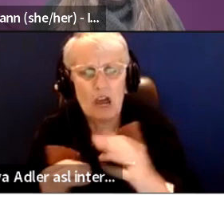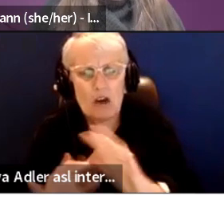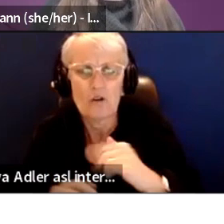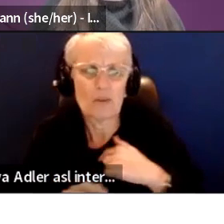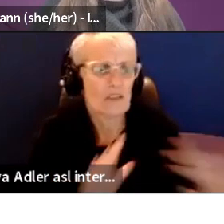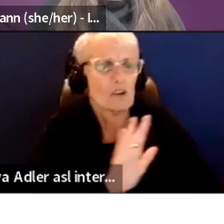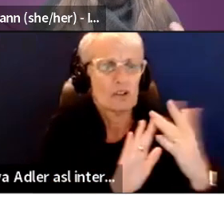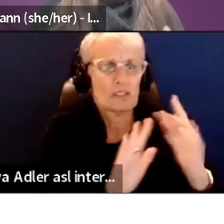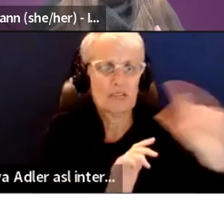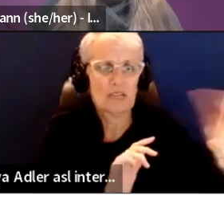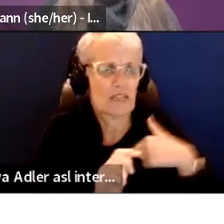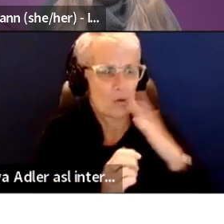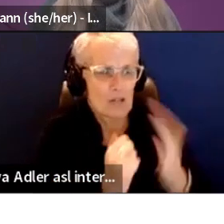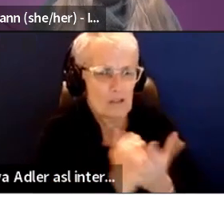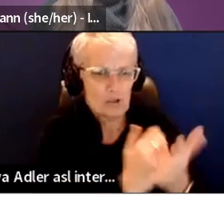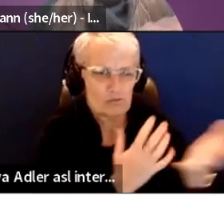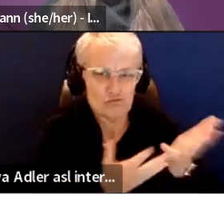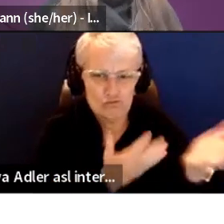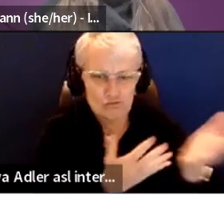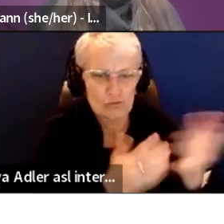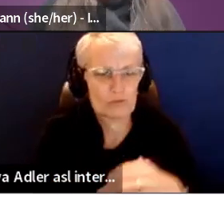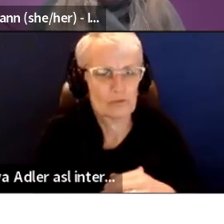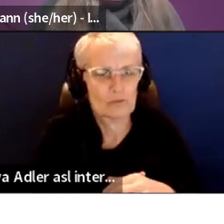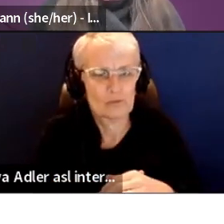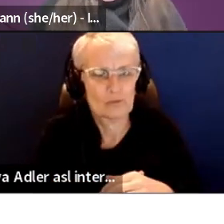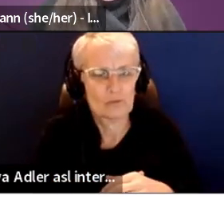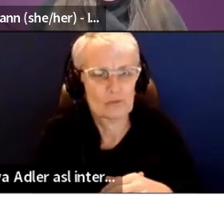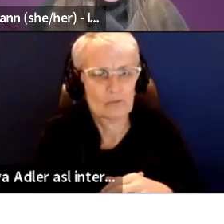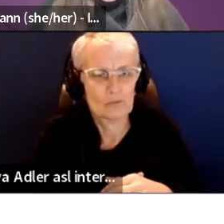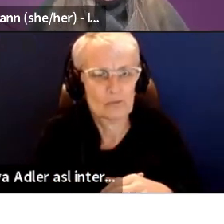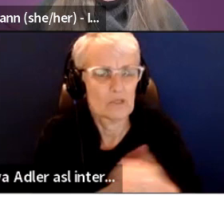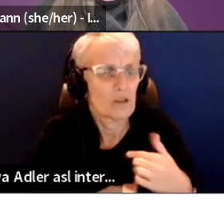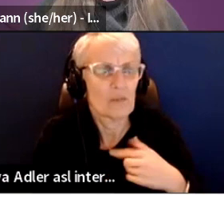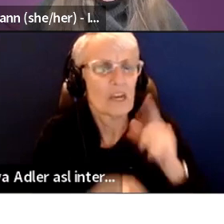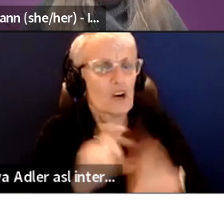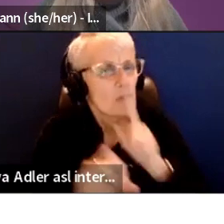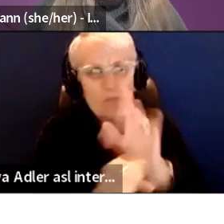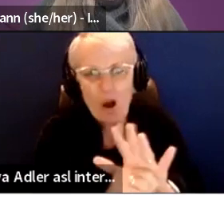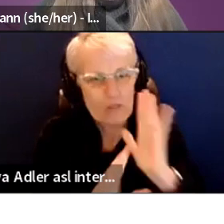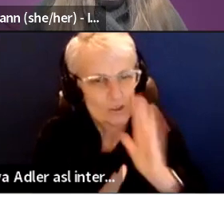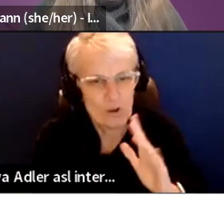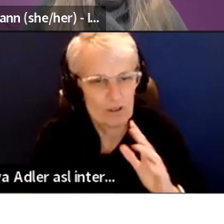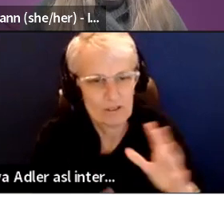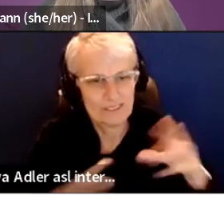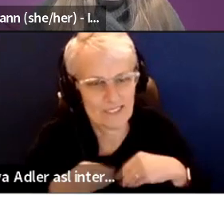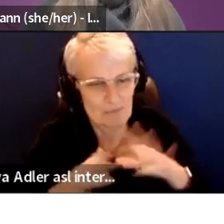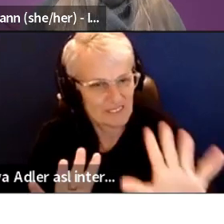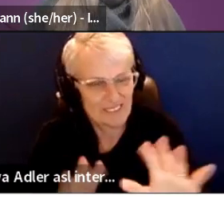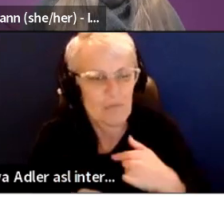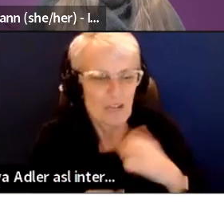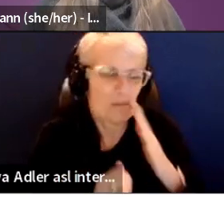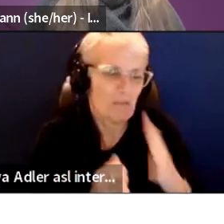call, and I can help you work through that. Again, I'll never be able to offer a guarantee, but I'd be